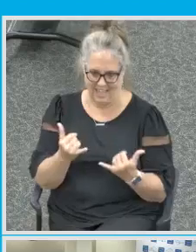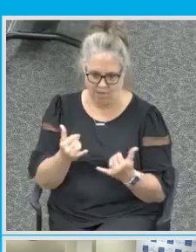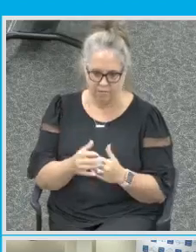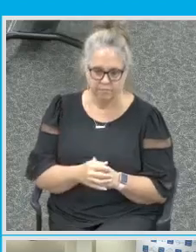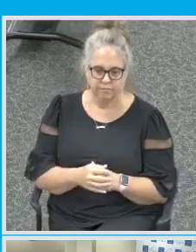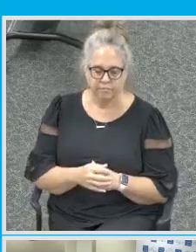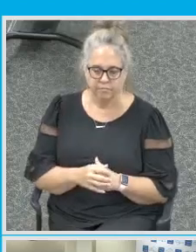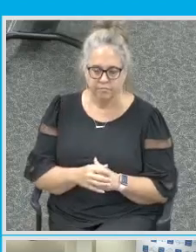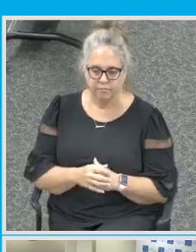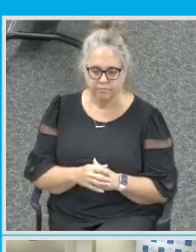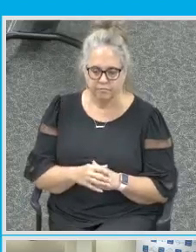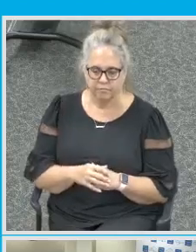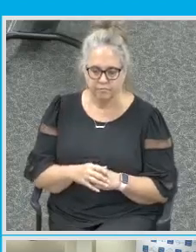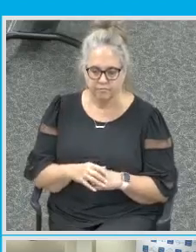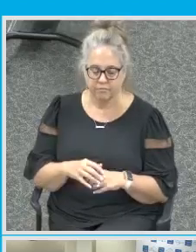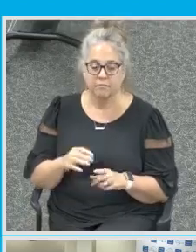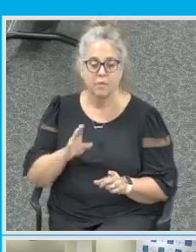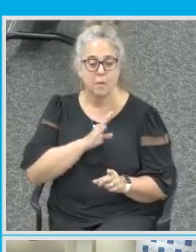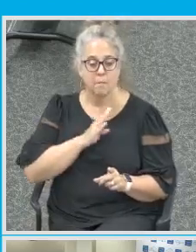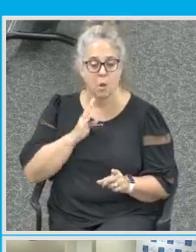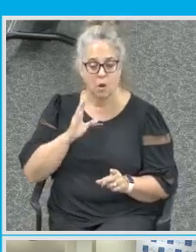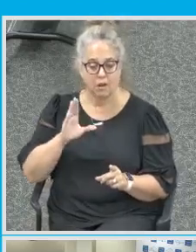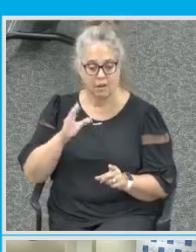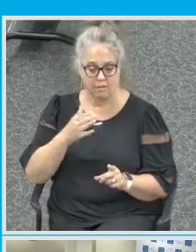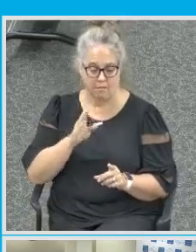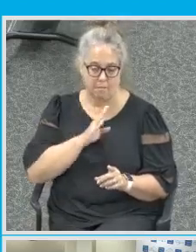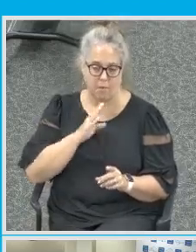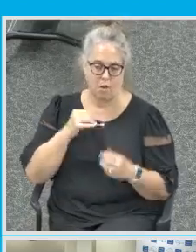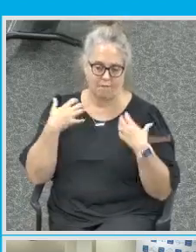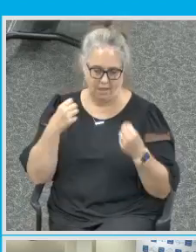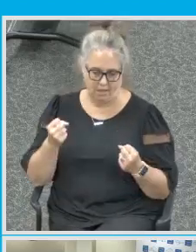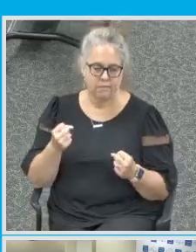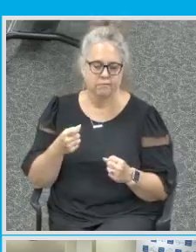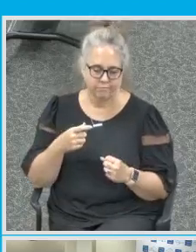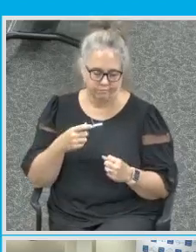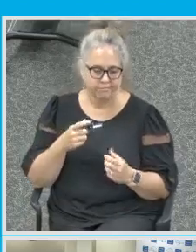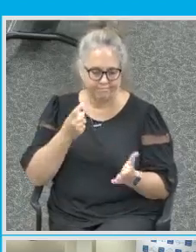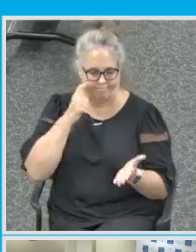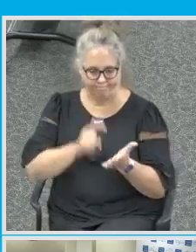Suicide Prevention Awareness Month 2023. Whereas there were